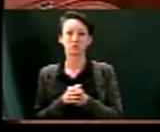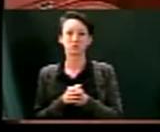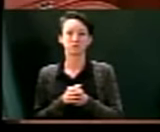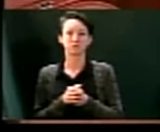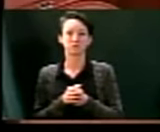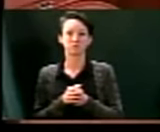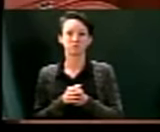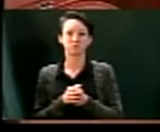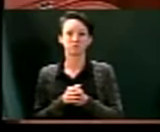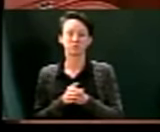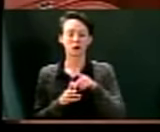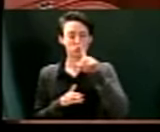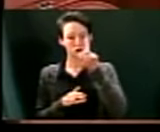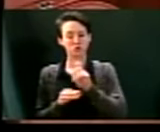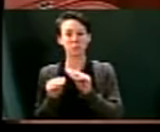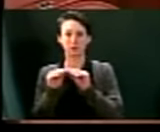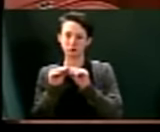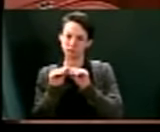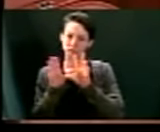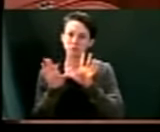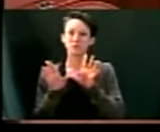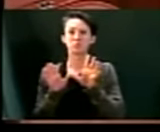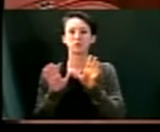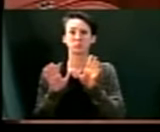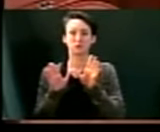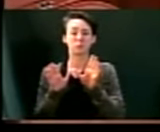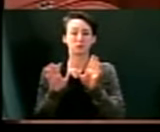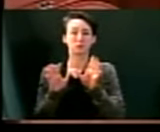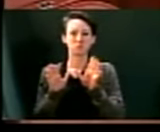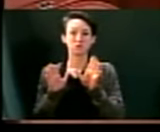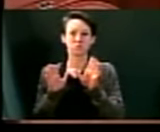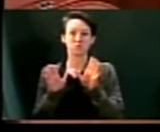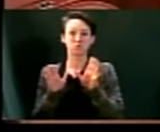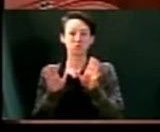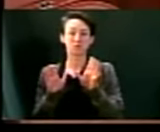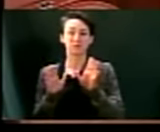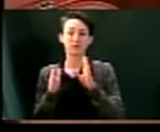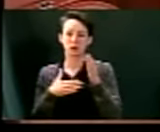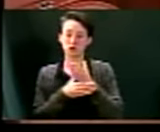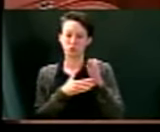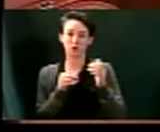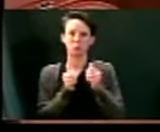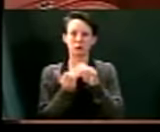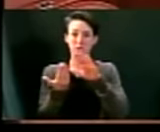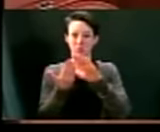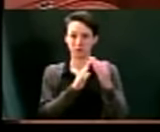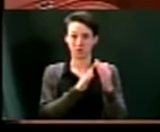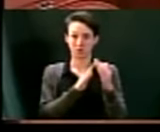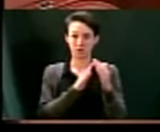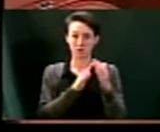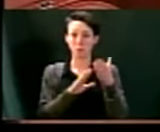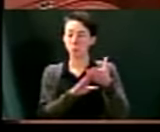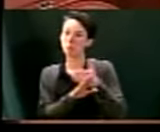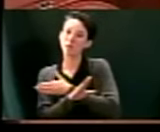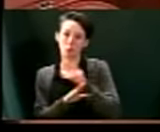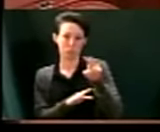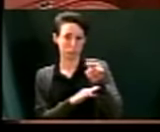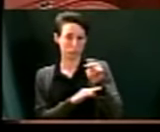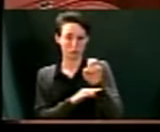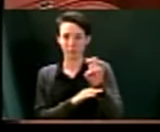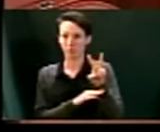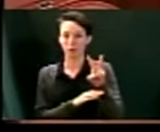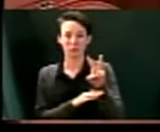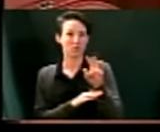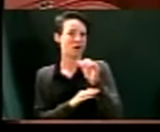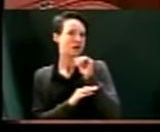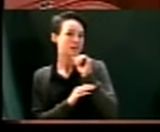This should be transparent and shared with the community by November, not February,